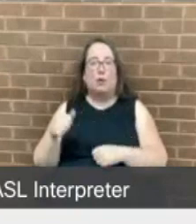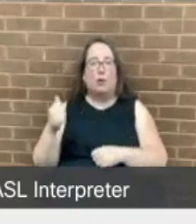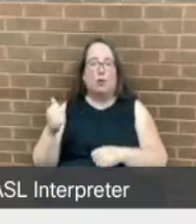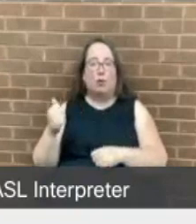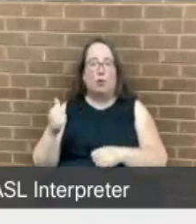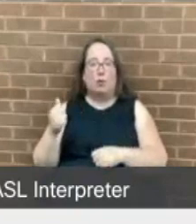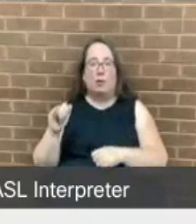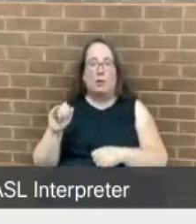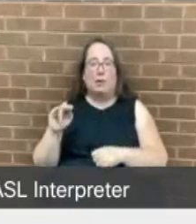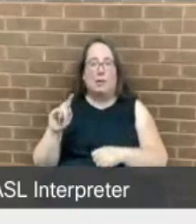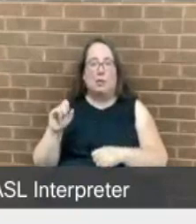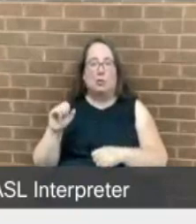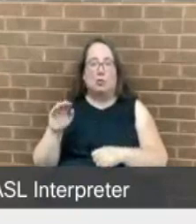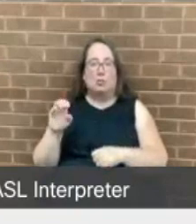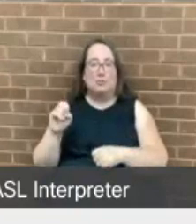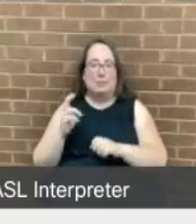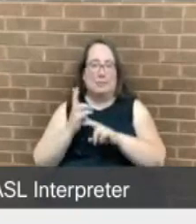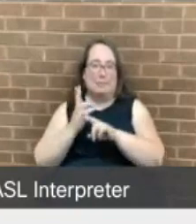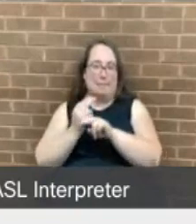interstate highway